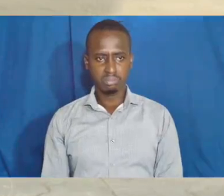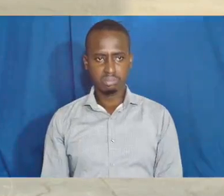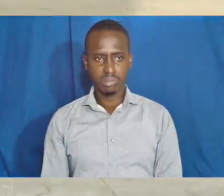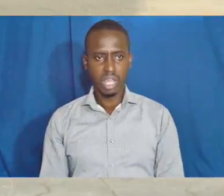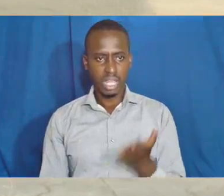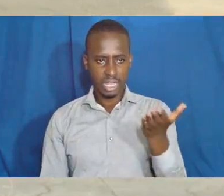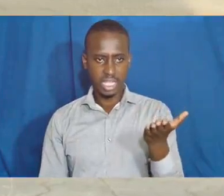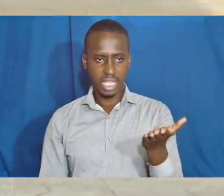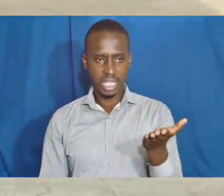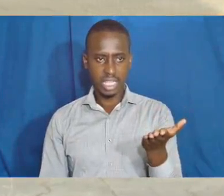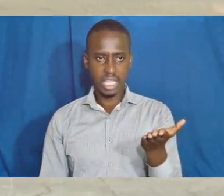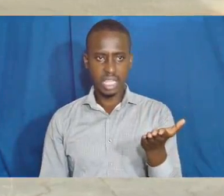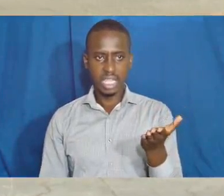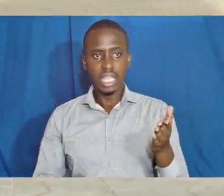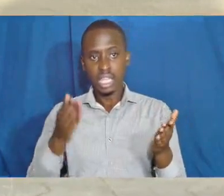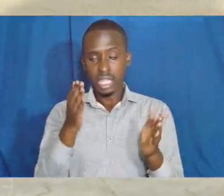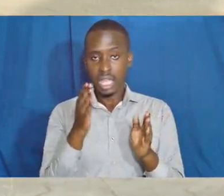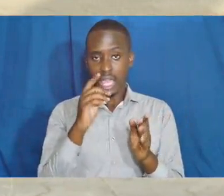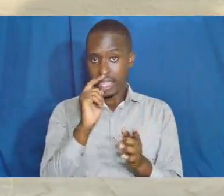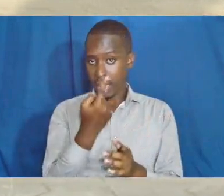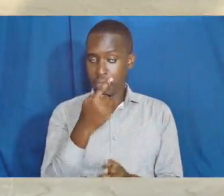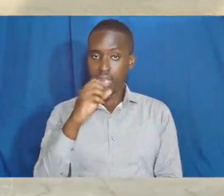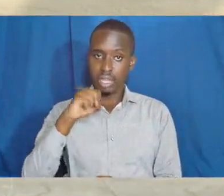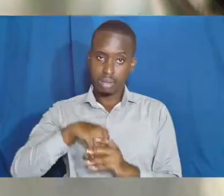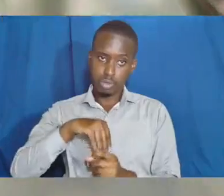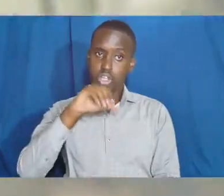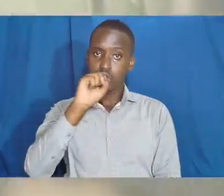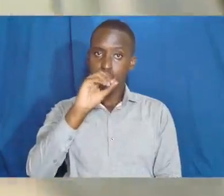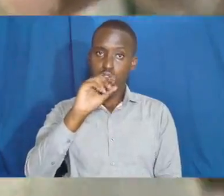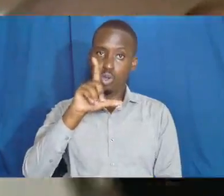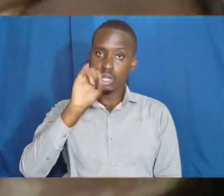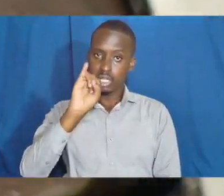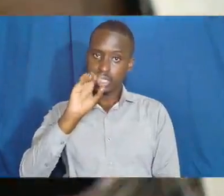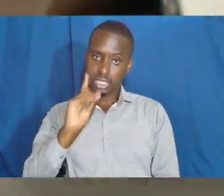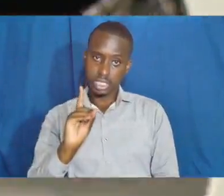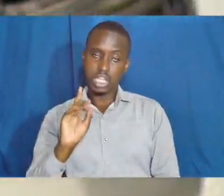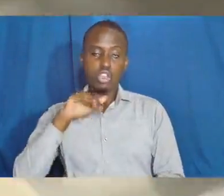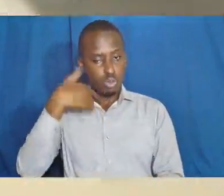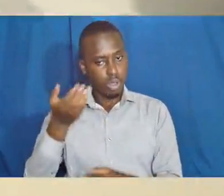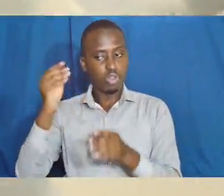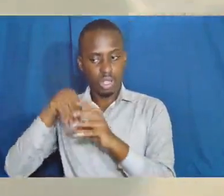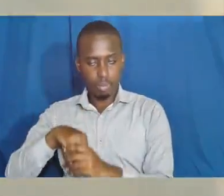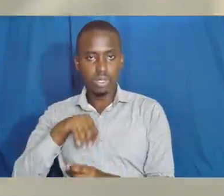So this was in solid, and this we are just putting it in liquid. So we said solid